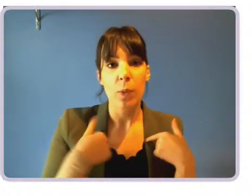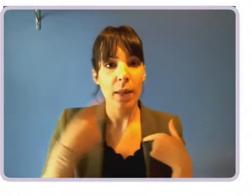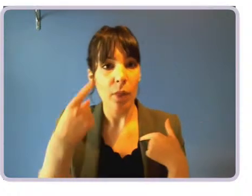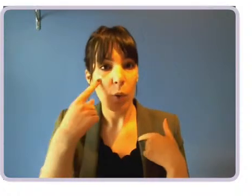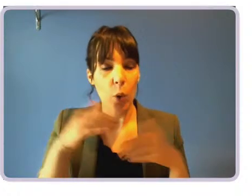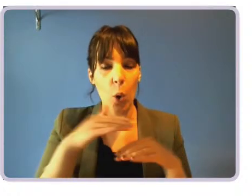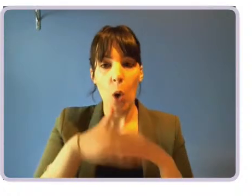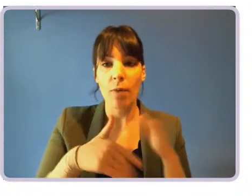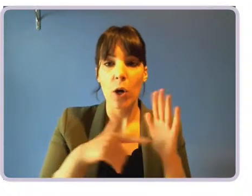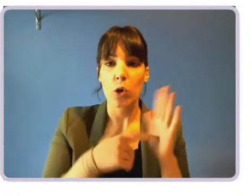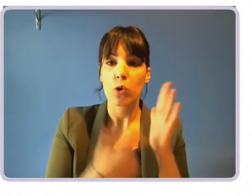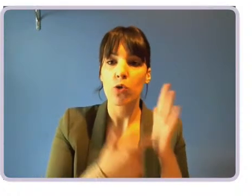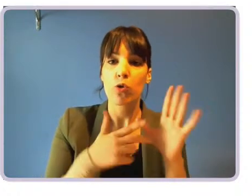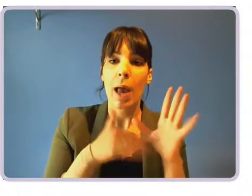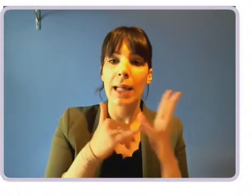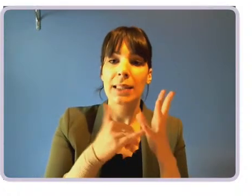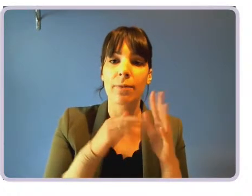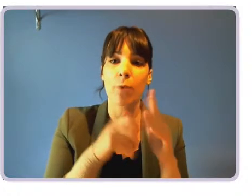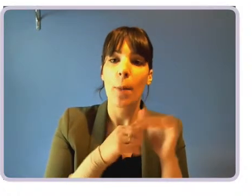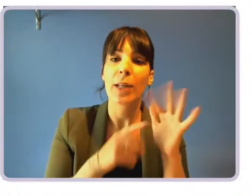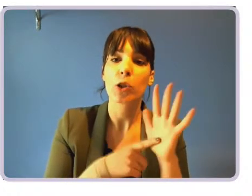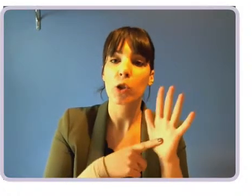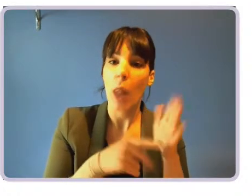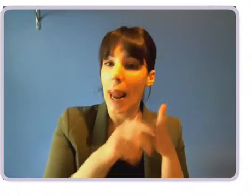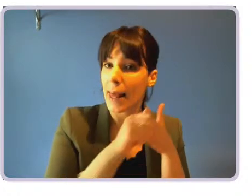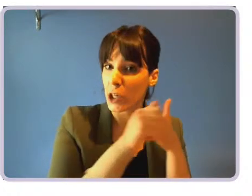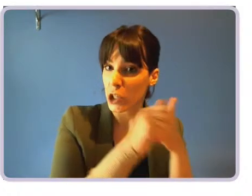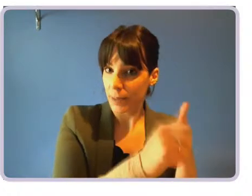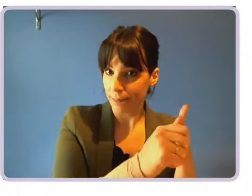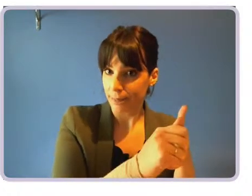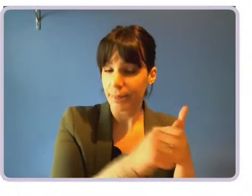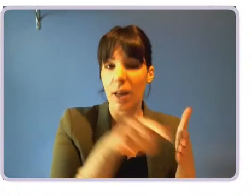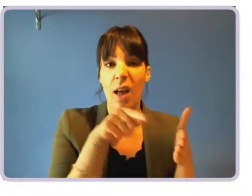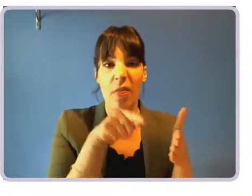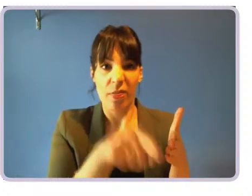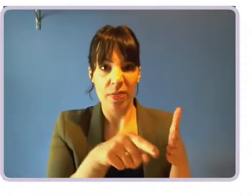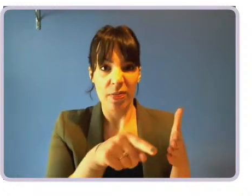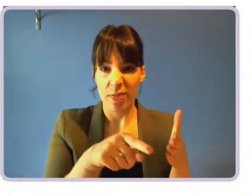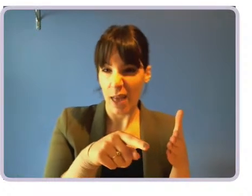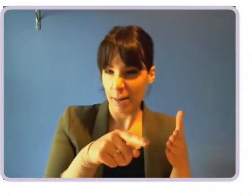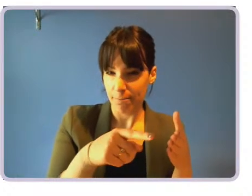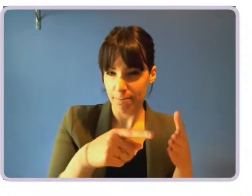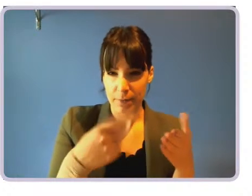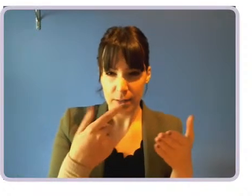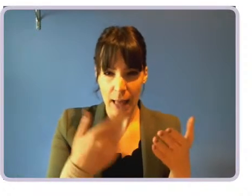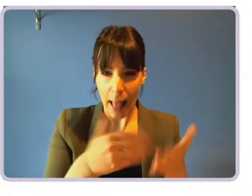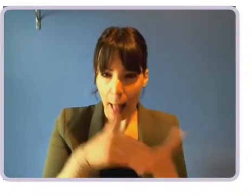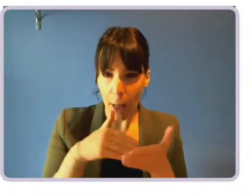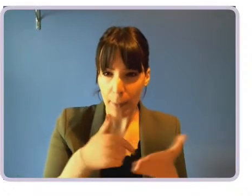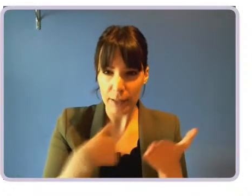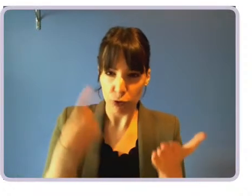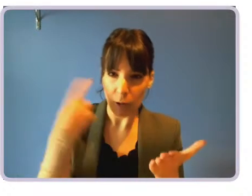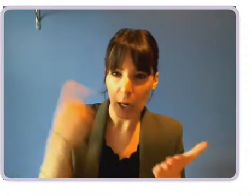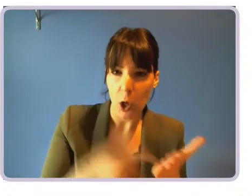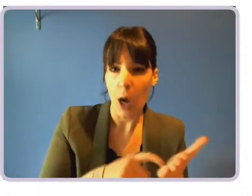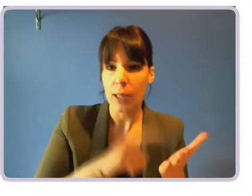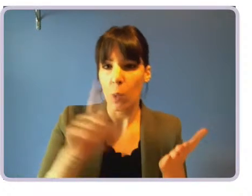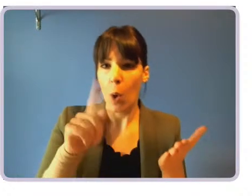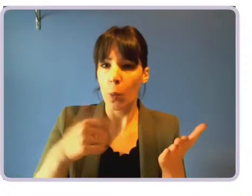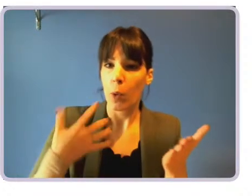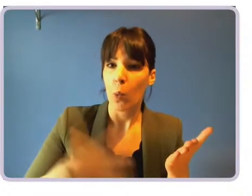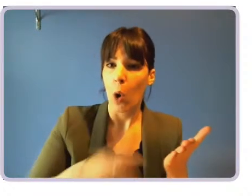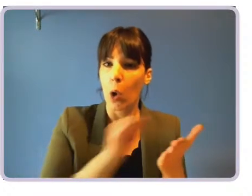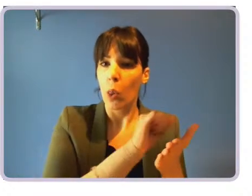to identify what we really want to see these peer leaders doing. We wanted them to act as role models for